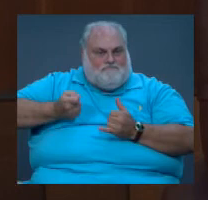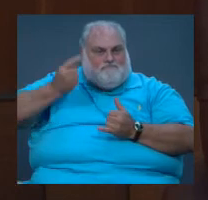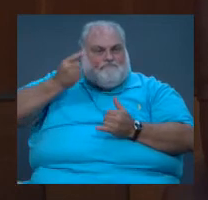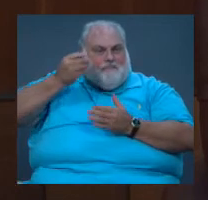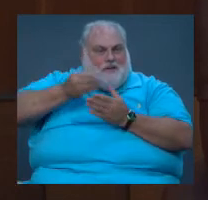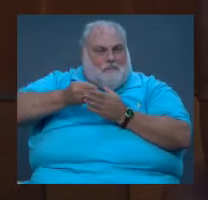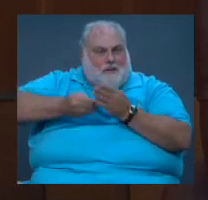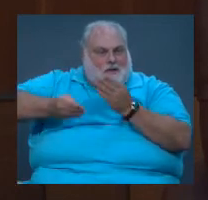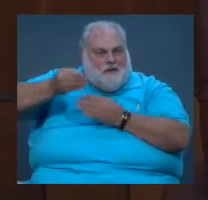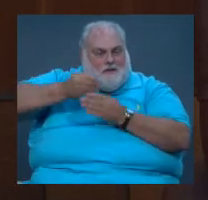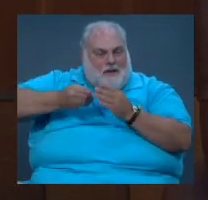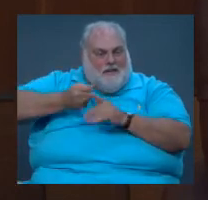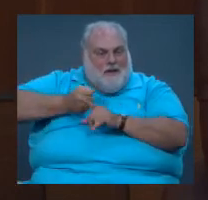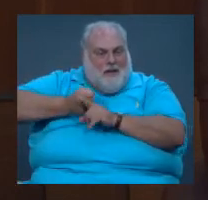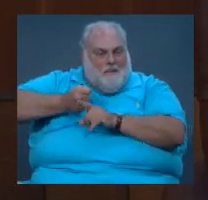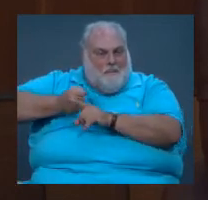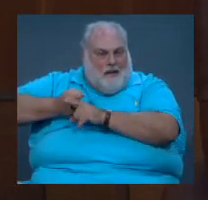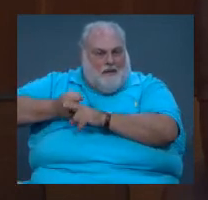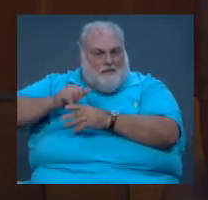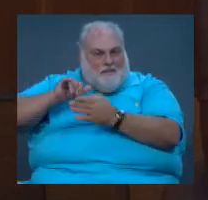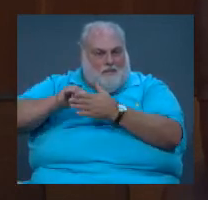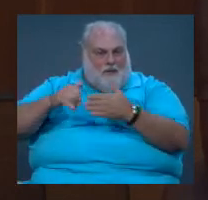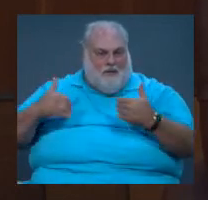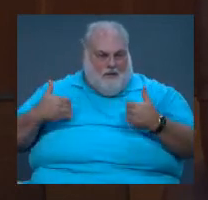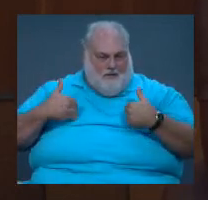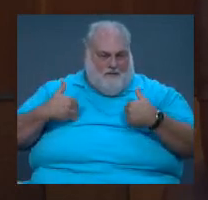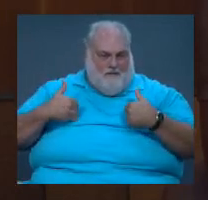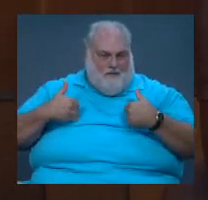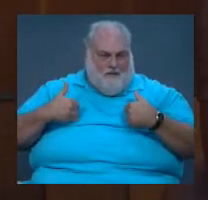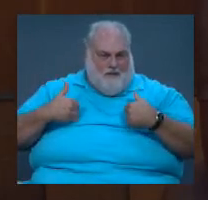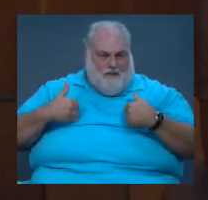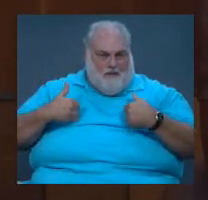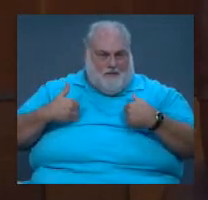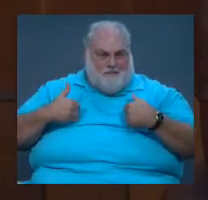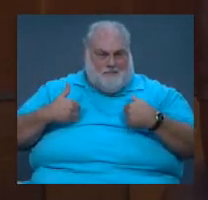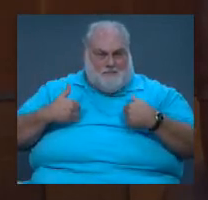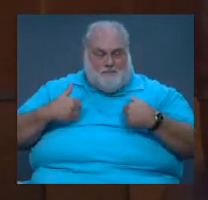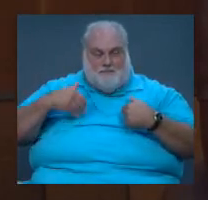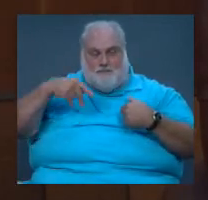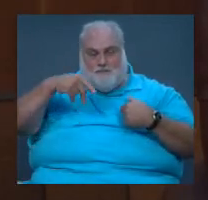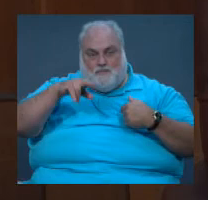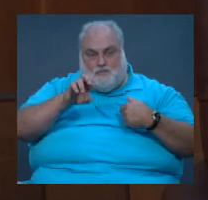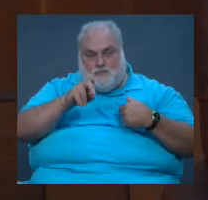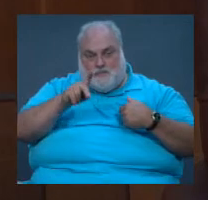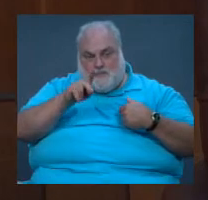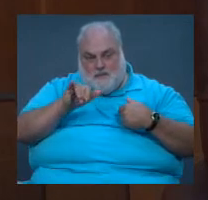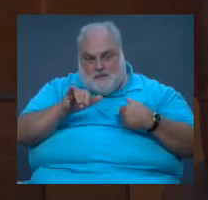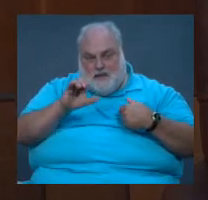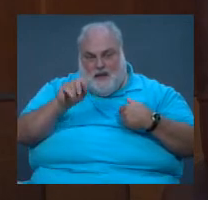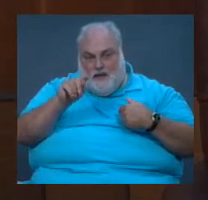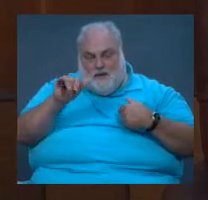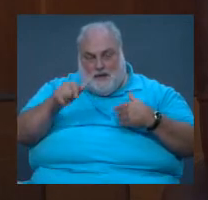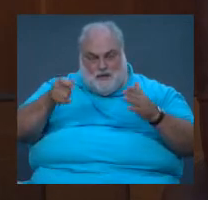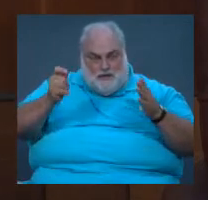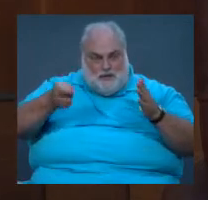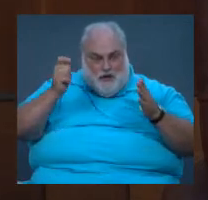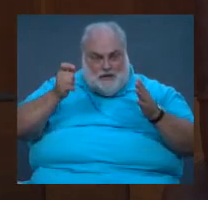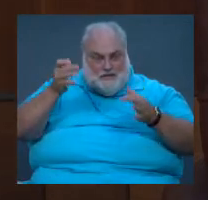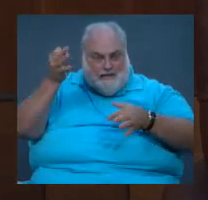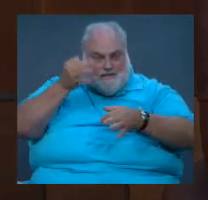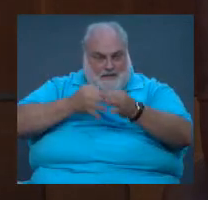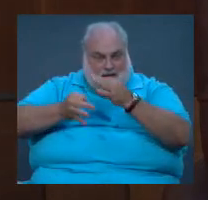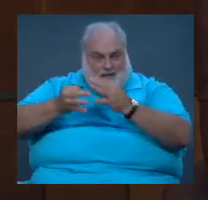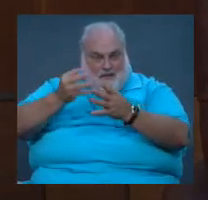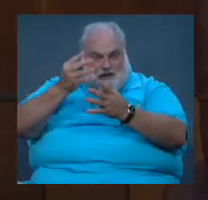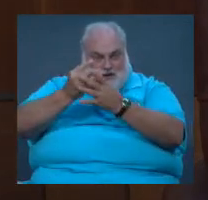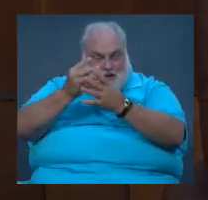budgeting ramifications of, again, we were able to broker a deal with the Pulaski County judge, just instead of our jail